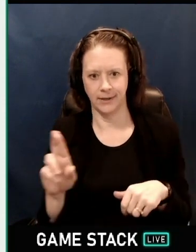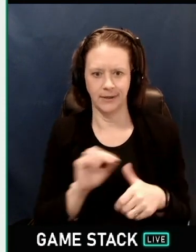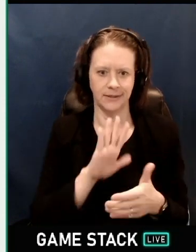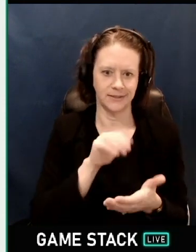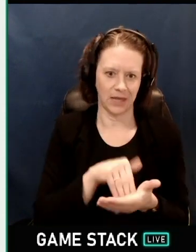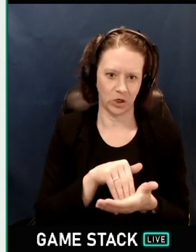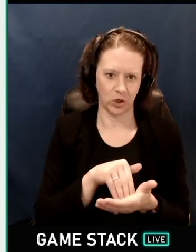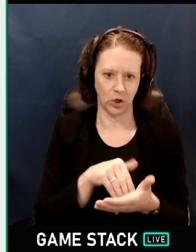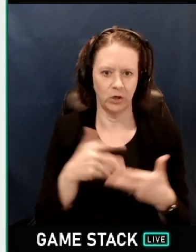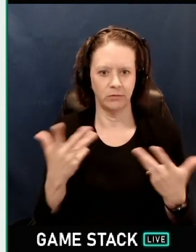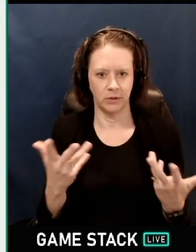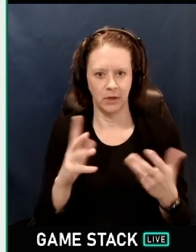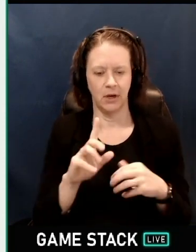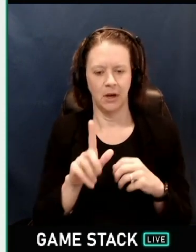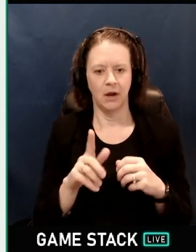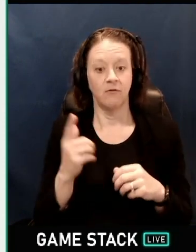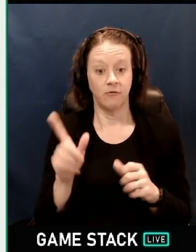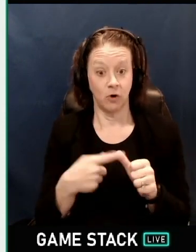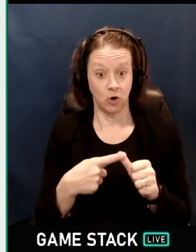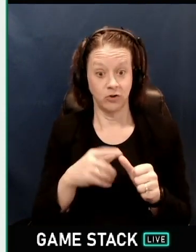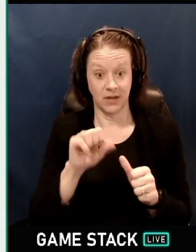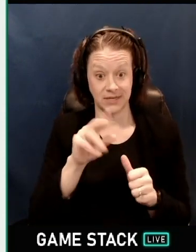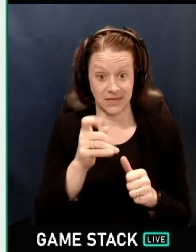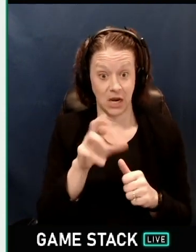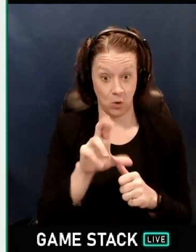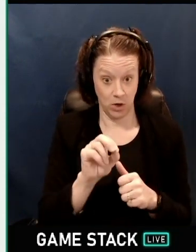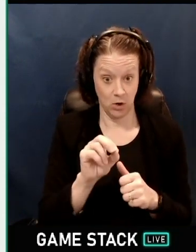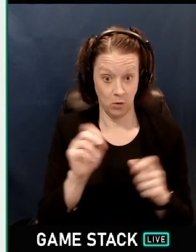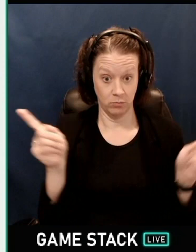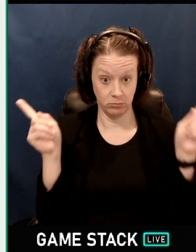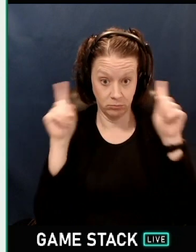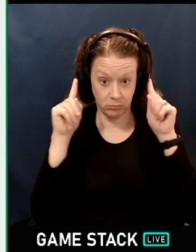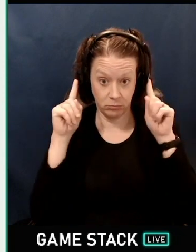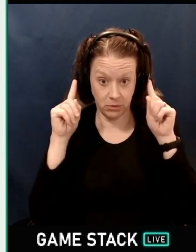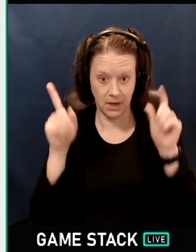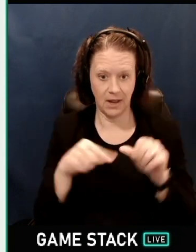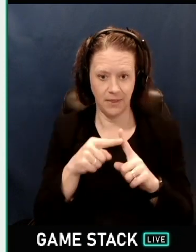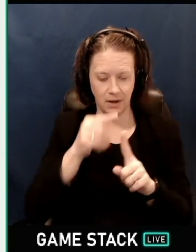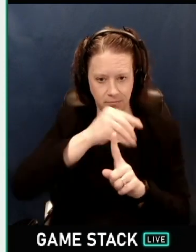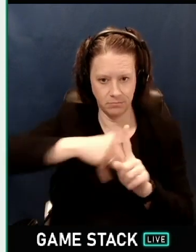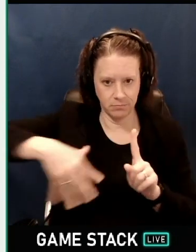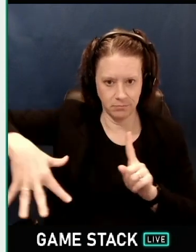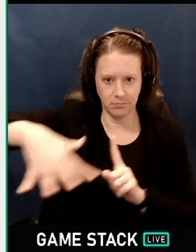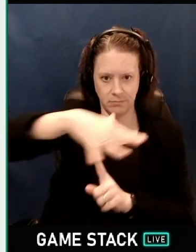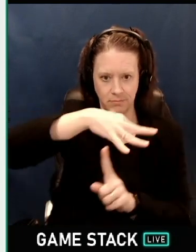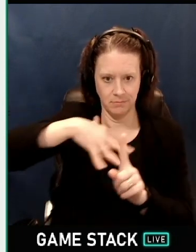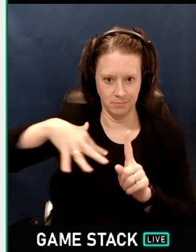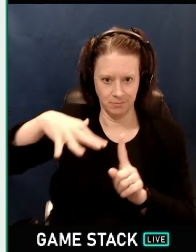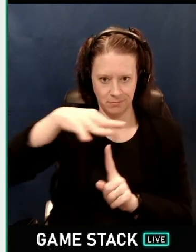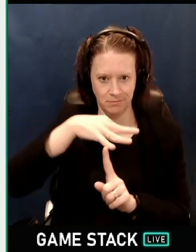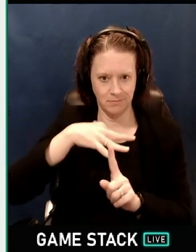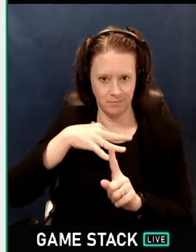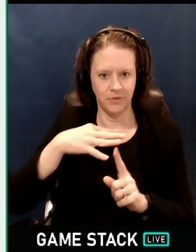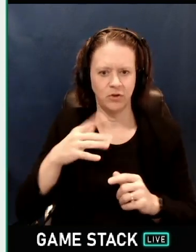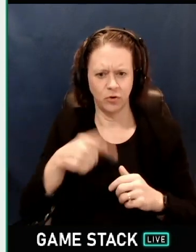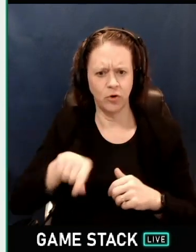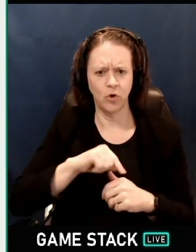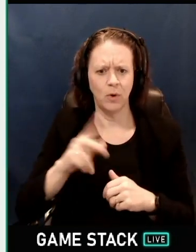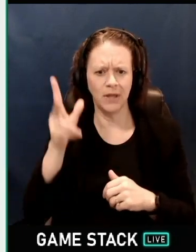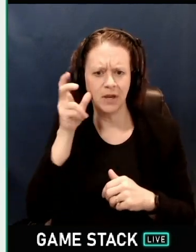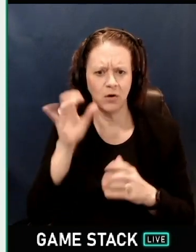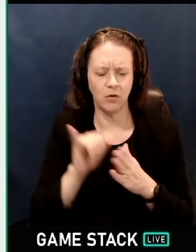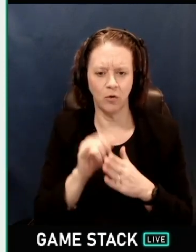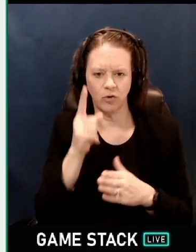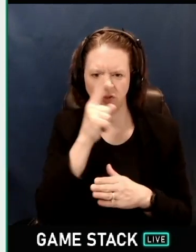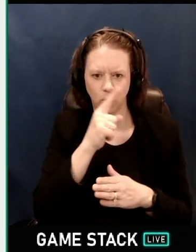we'll first play it in stereo and then spatially render it. So what you'll be hearing is those virtual speakers